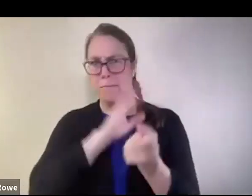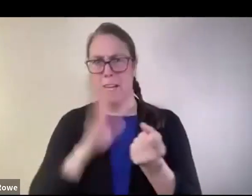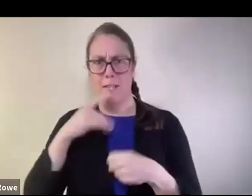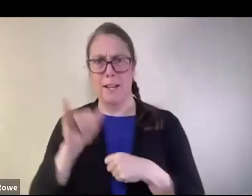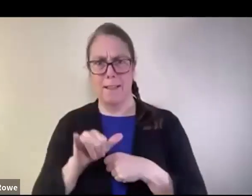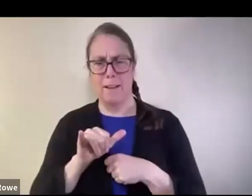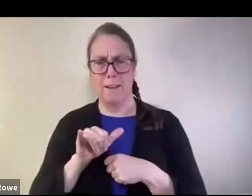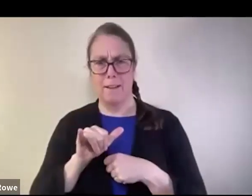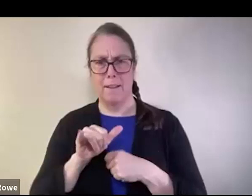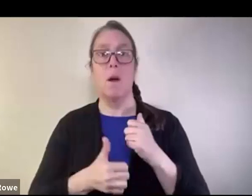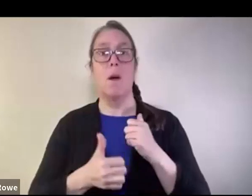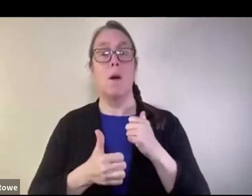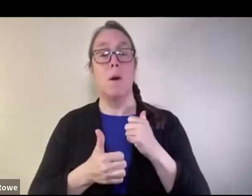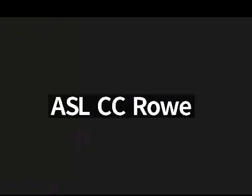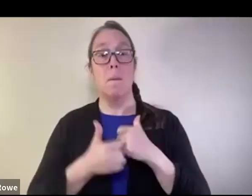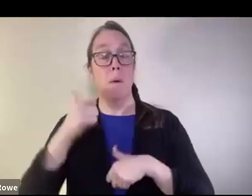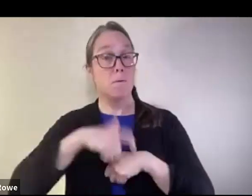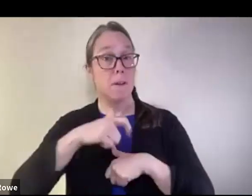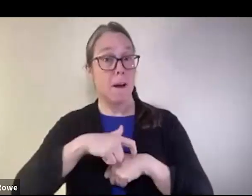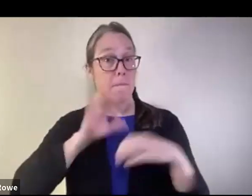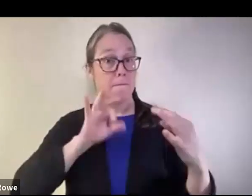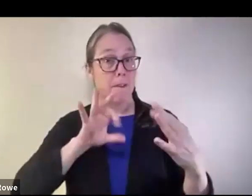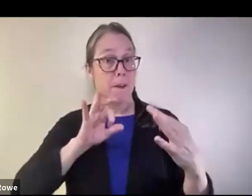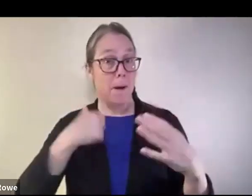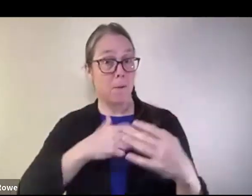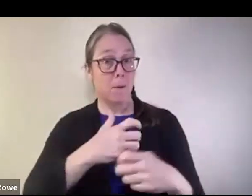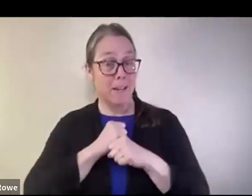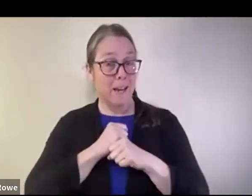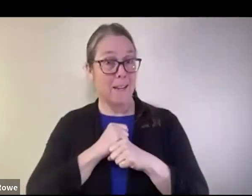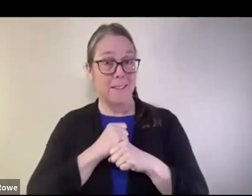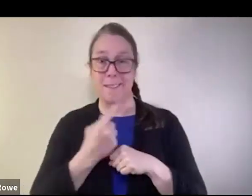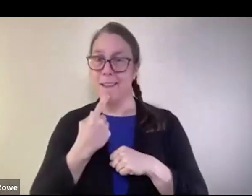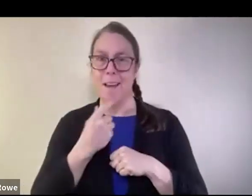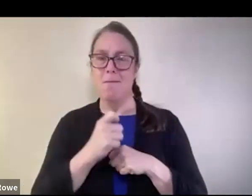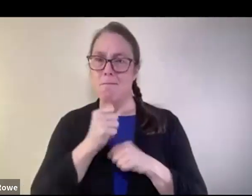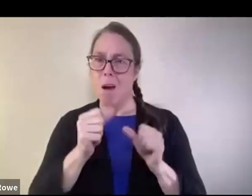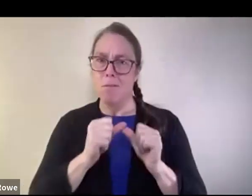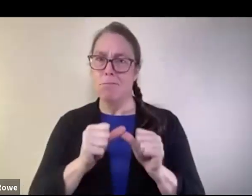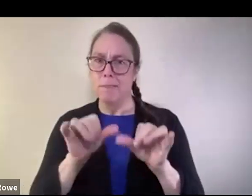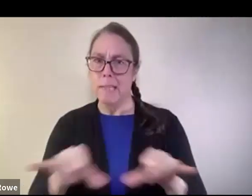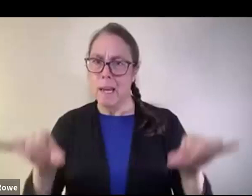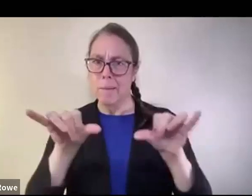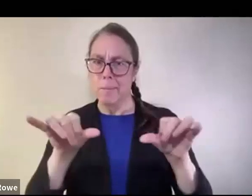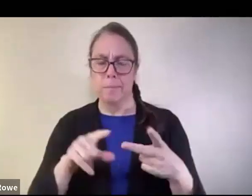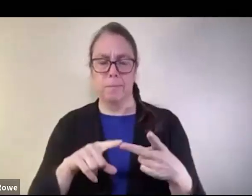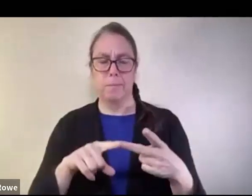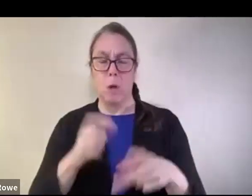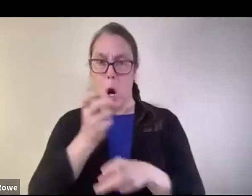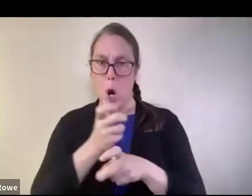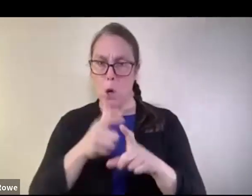Most of the information is the inconsistency, inability to follow through on job